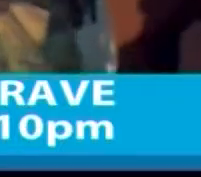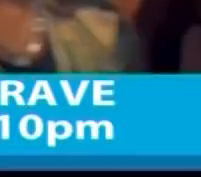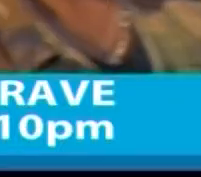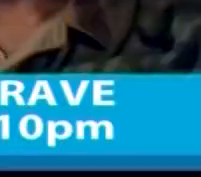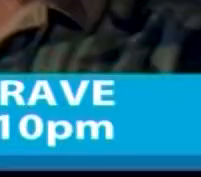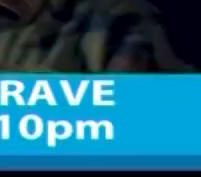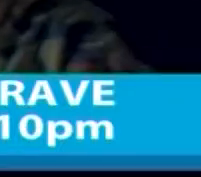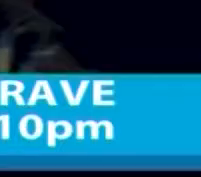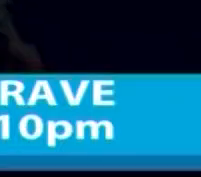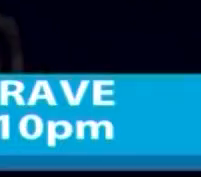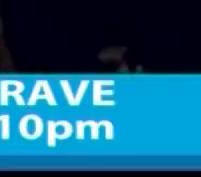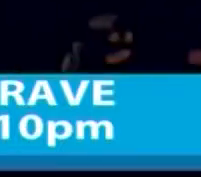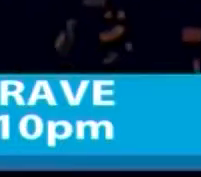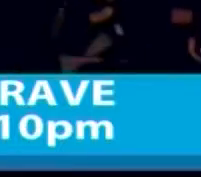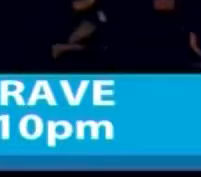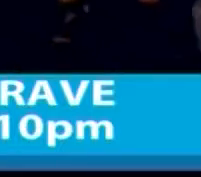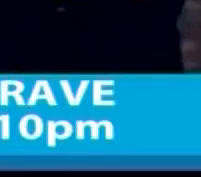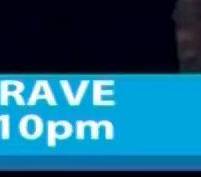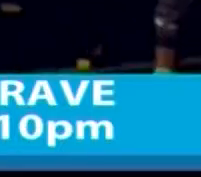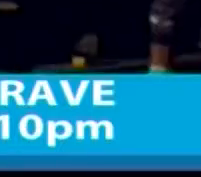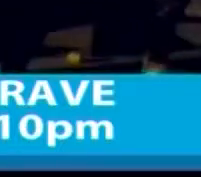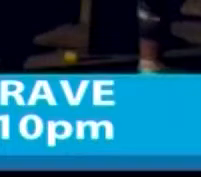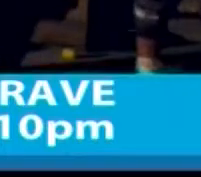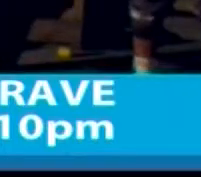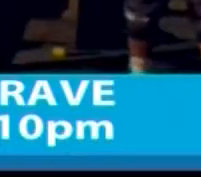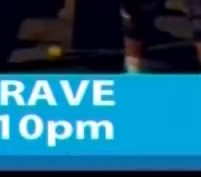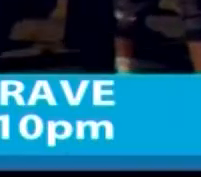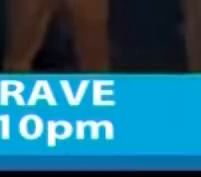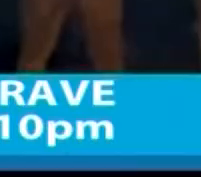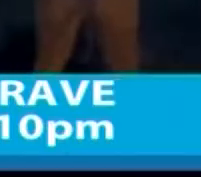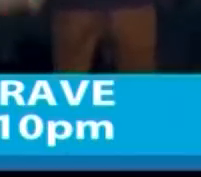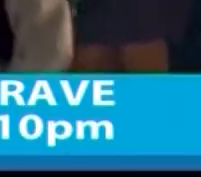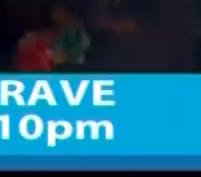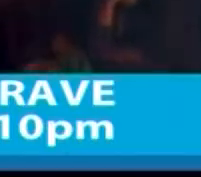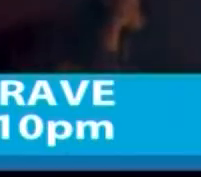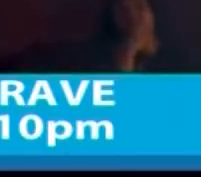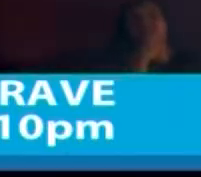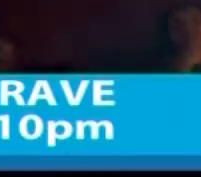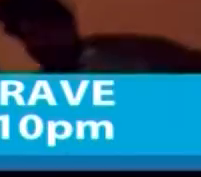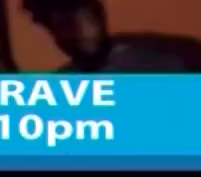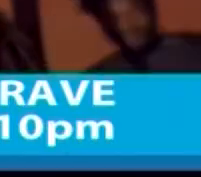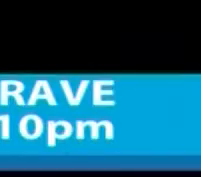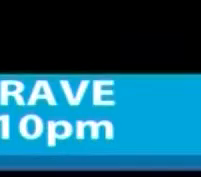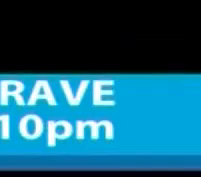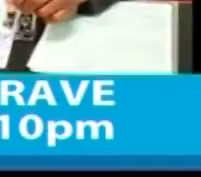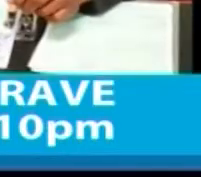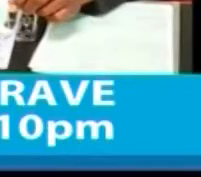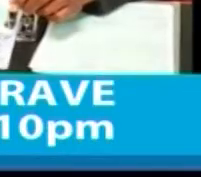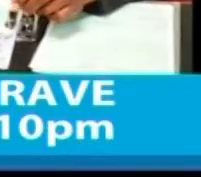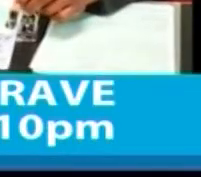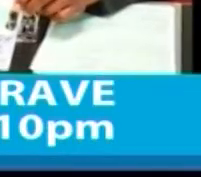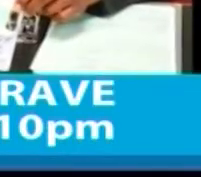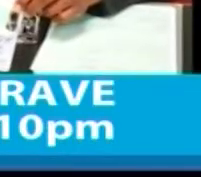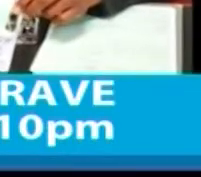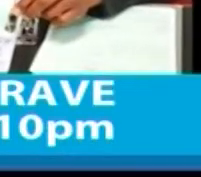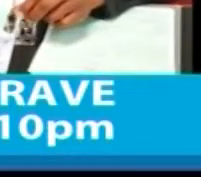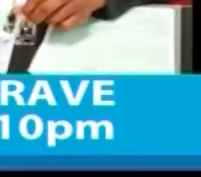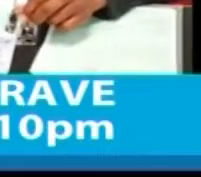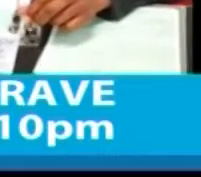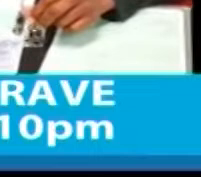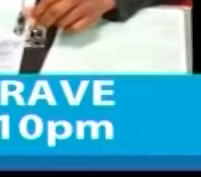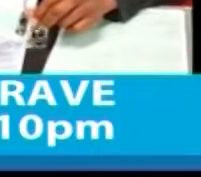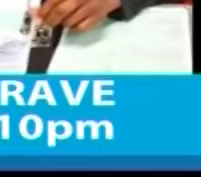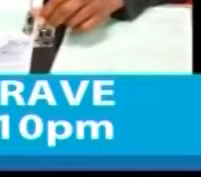interpret. Cause the belly of the beast not too far off from what's on the surface.